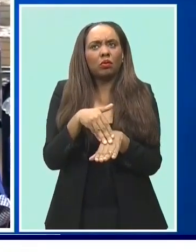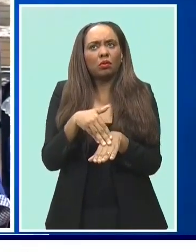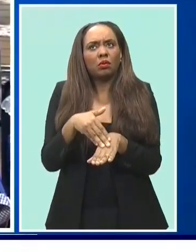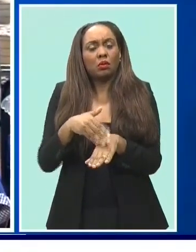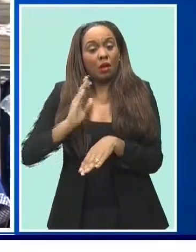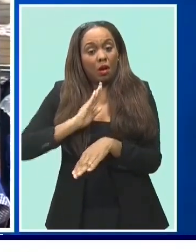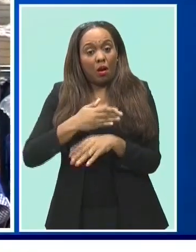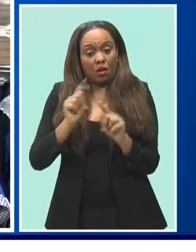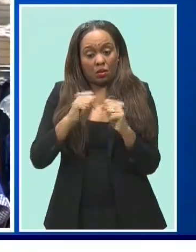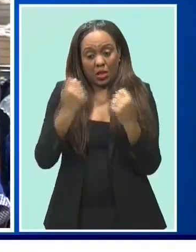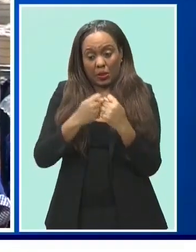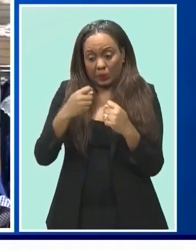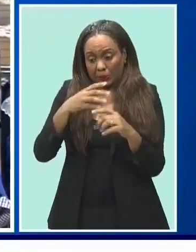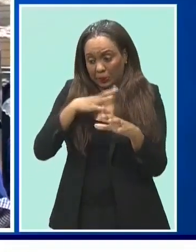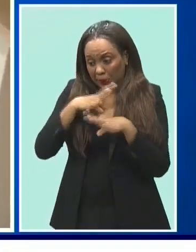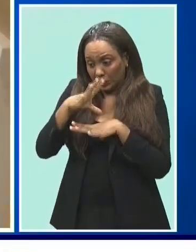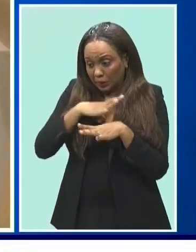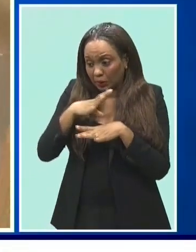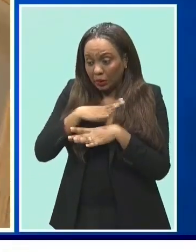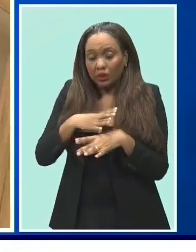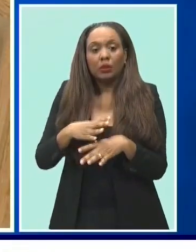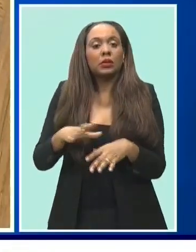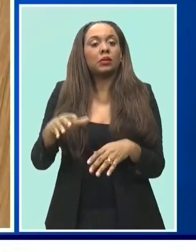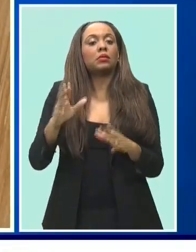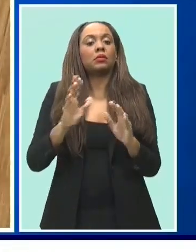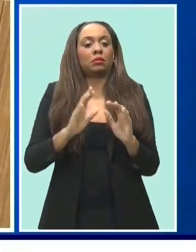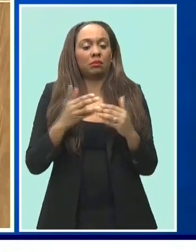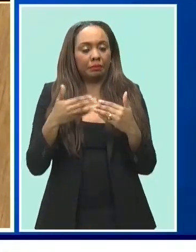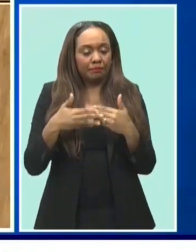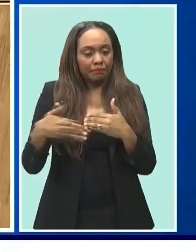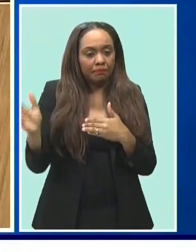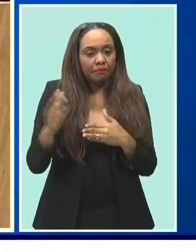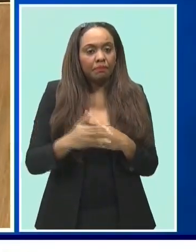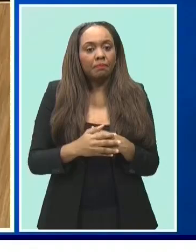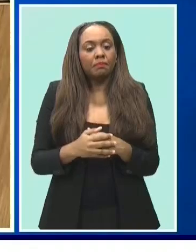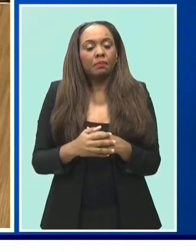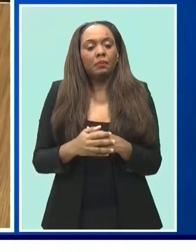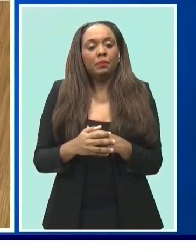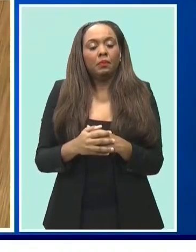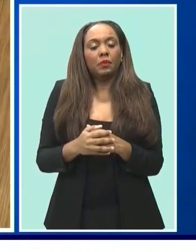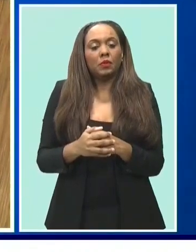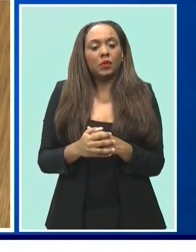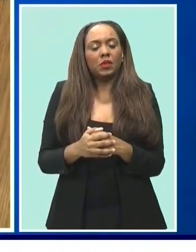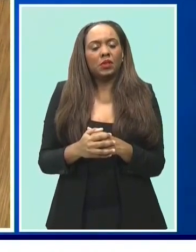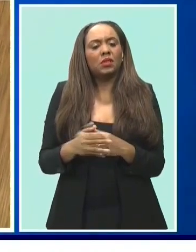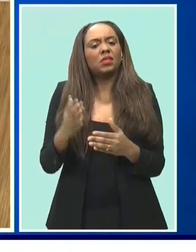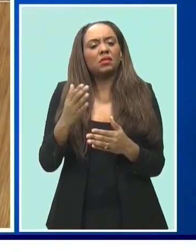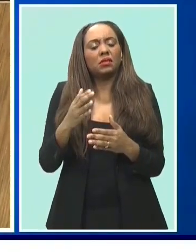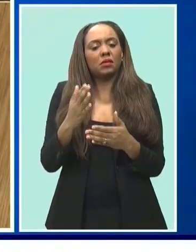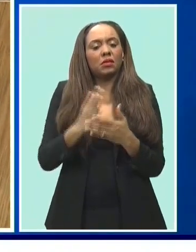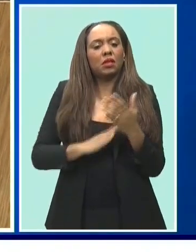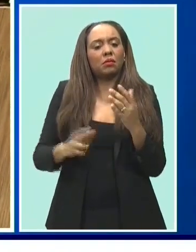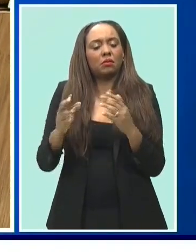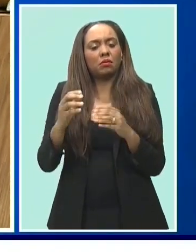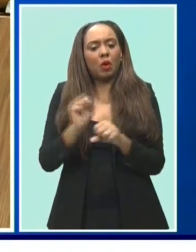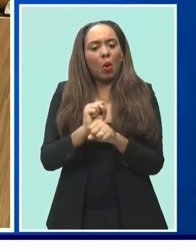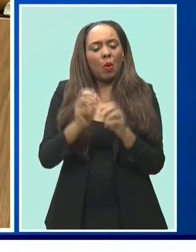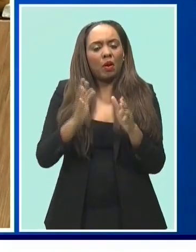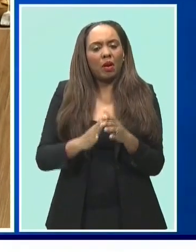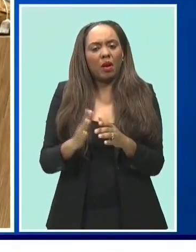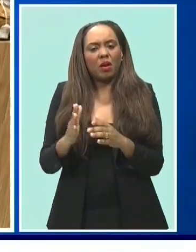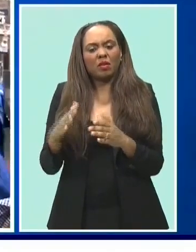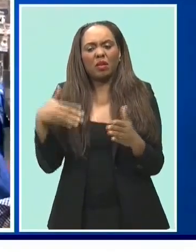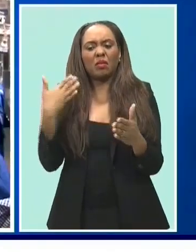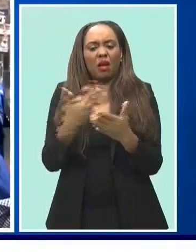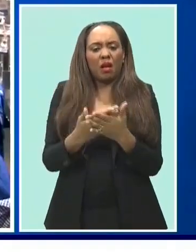okay from the time we got the okay to trade. And obviously we had a little slowness in team coming to work, but everyone is on